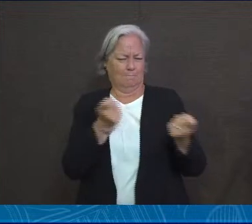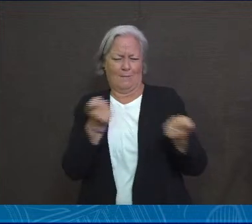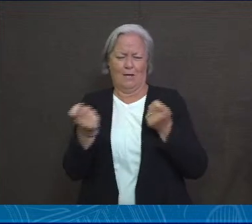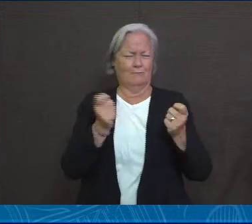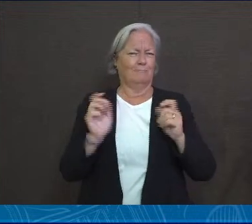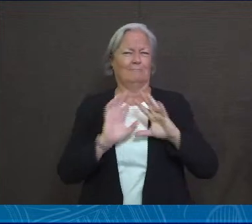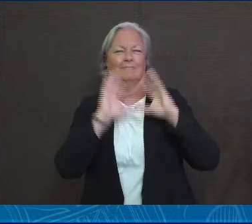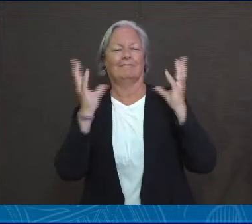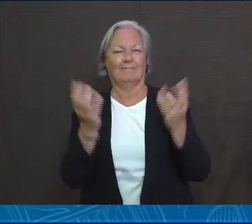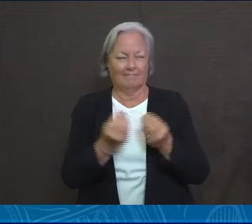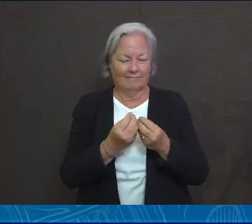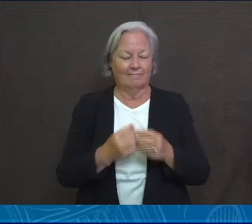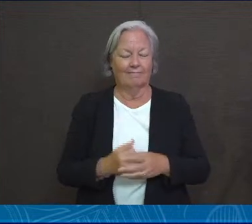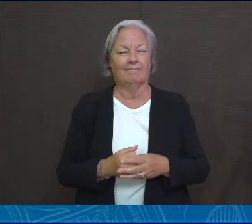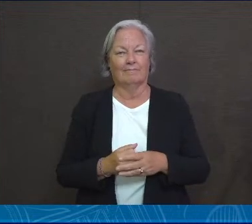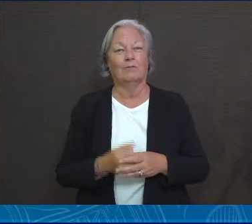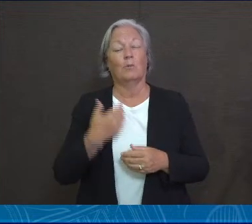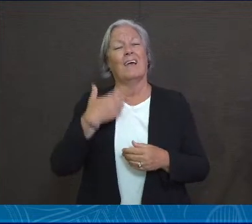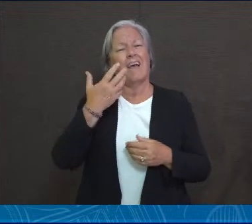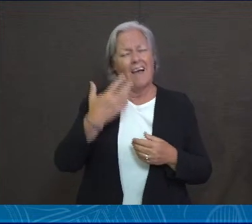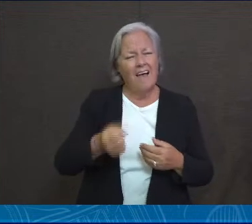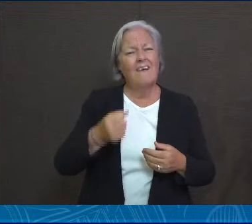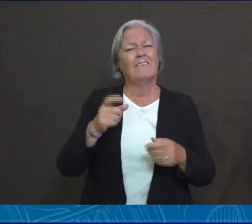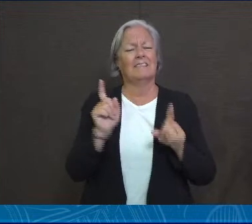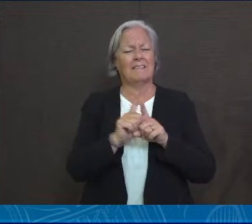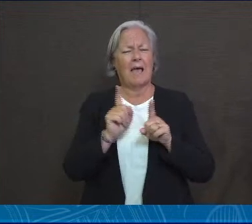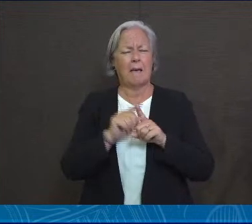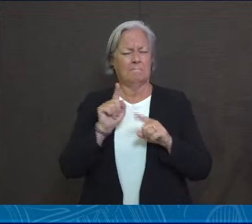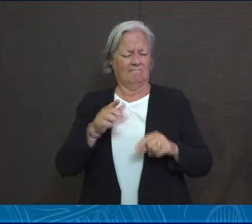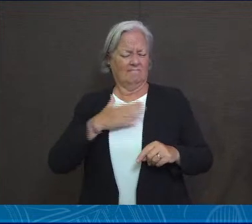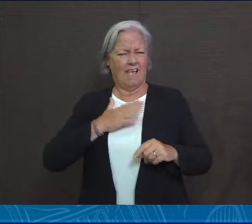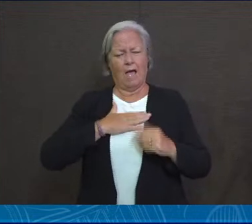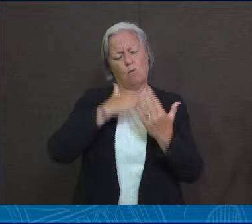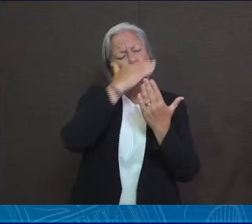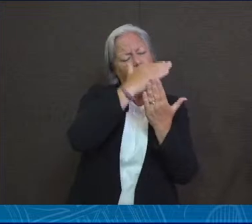events, all exceeding infrastructure design standards,